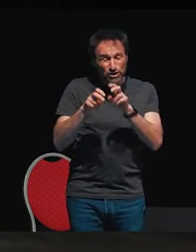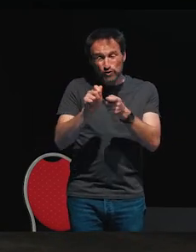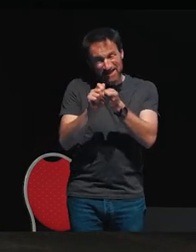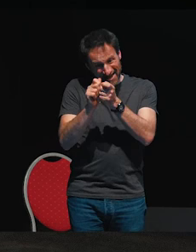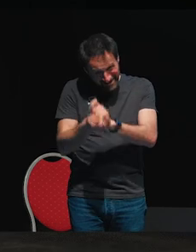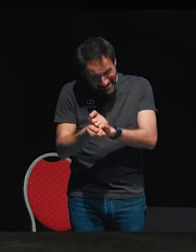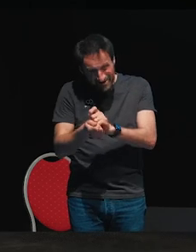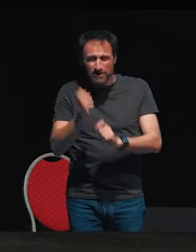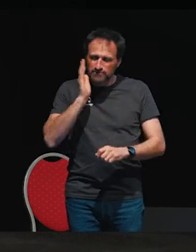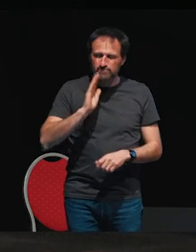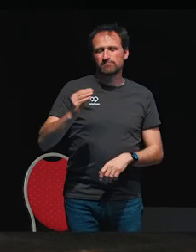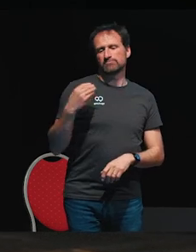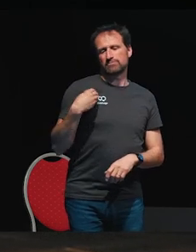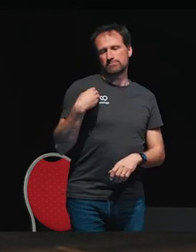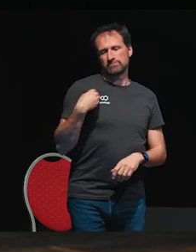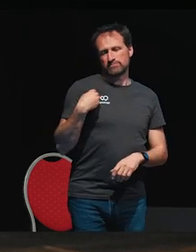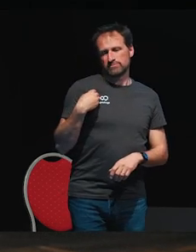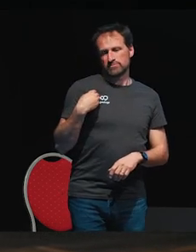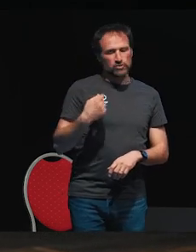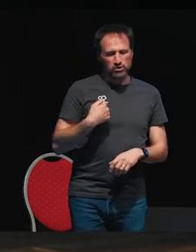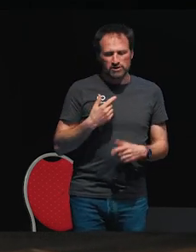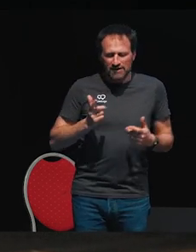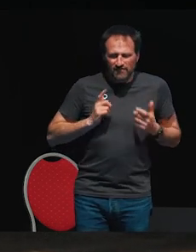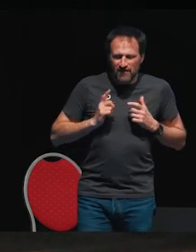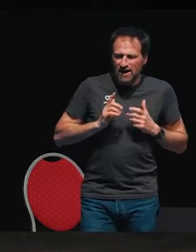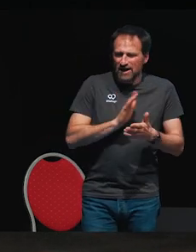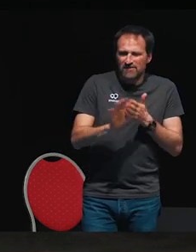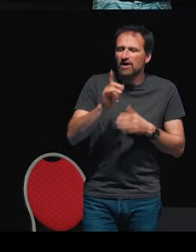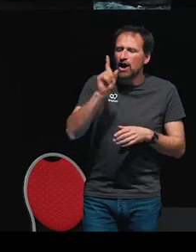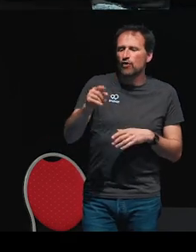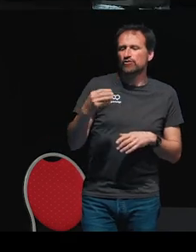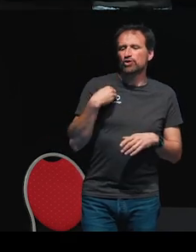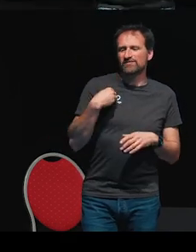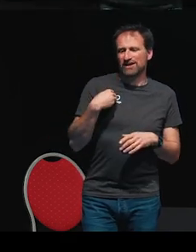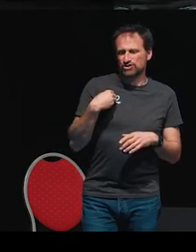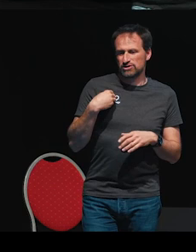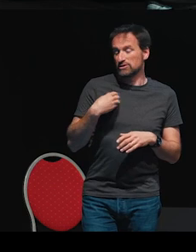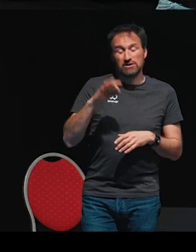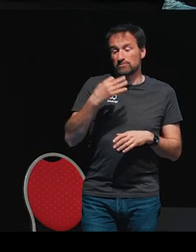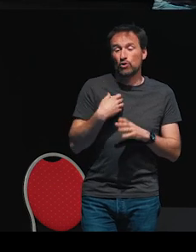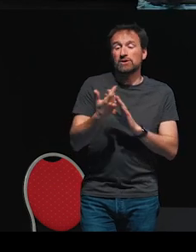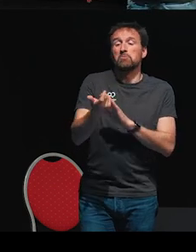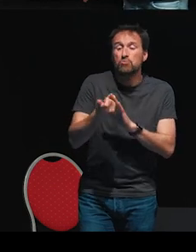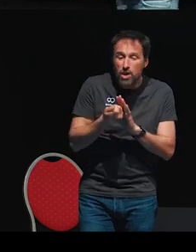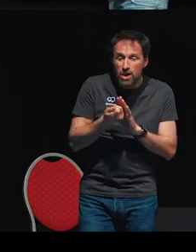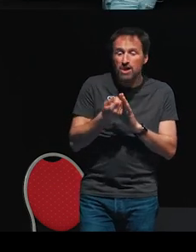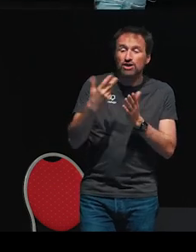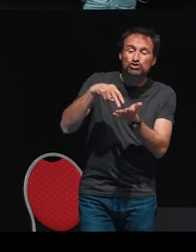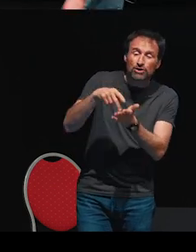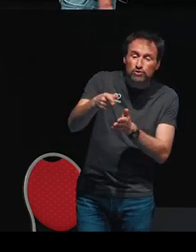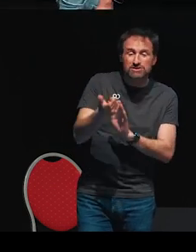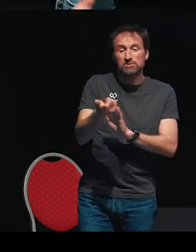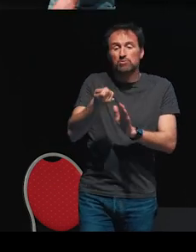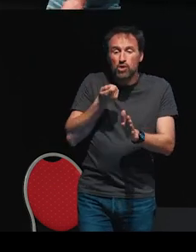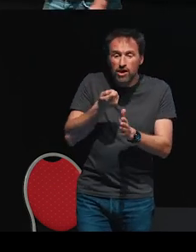me. And then I do nothing but wait for notifications. I don't have to pull the state again and again and again. And